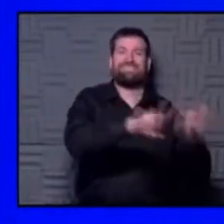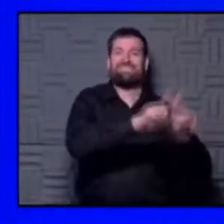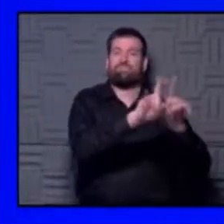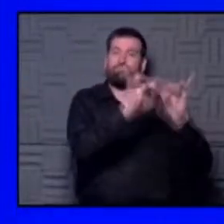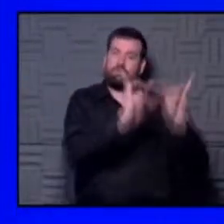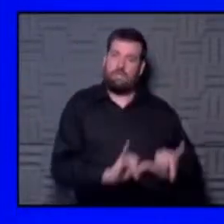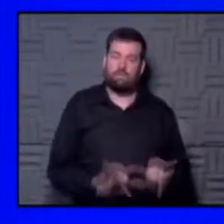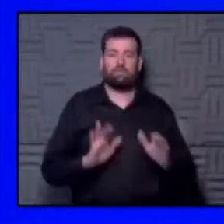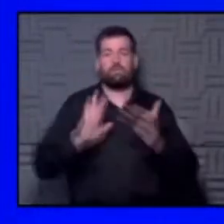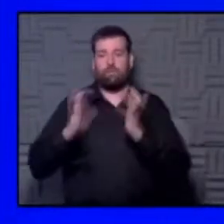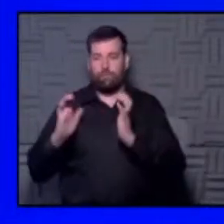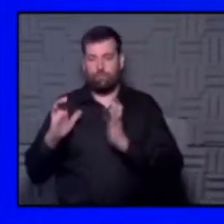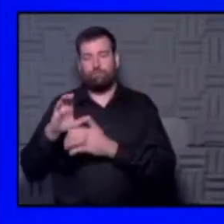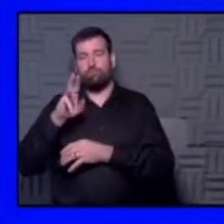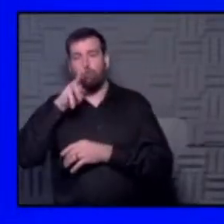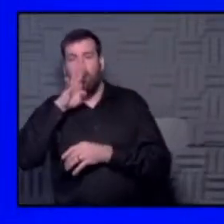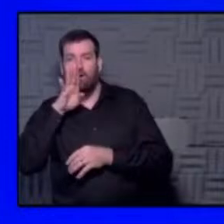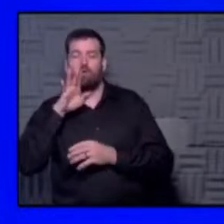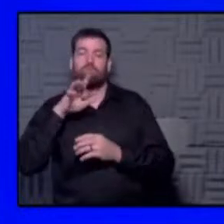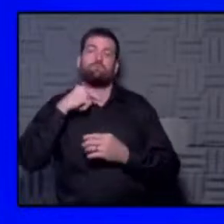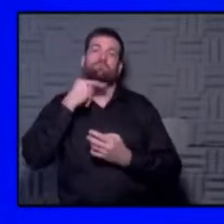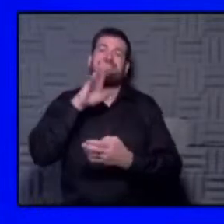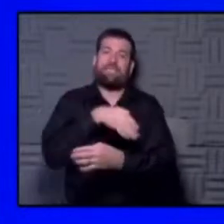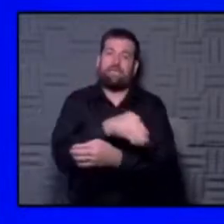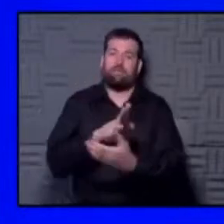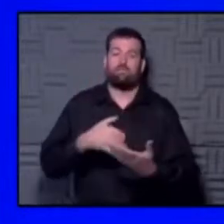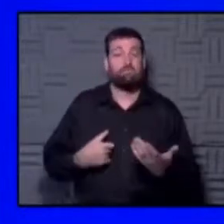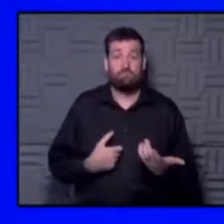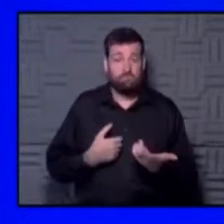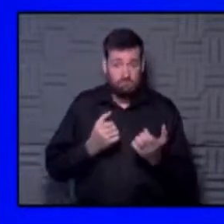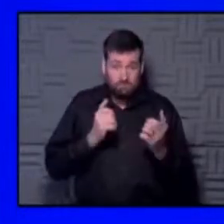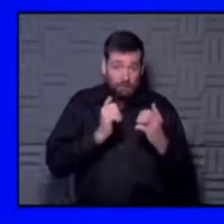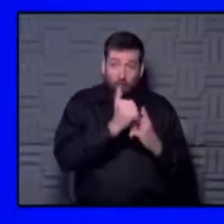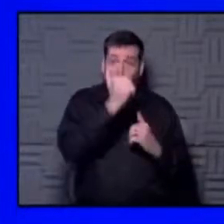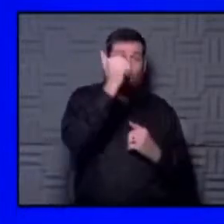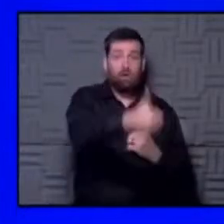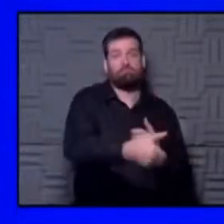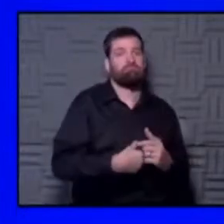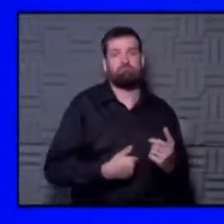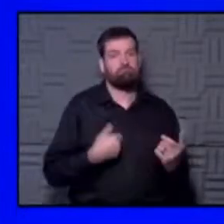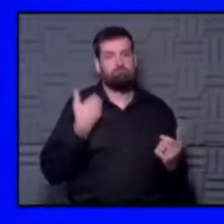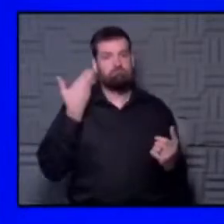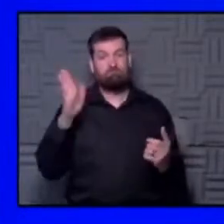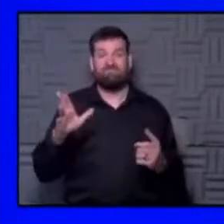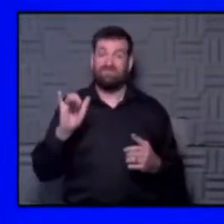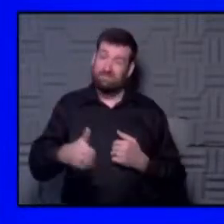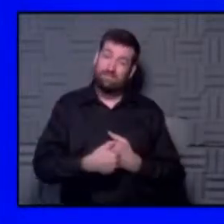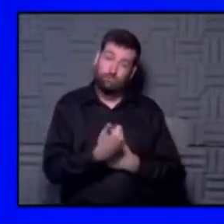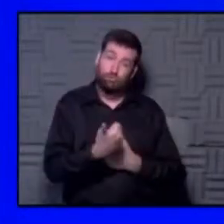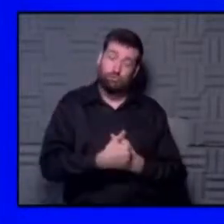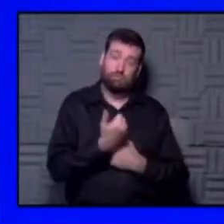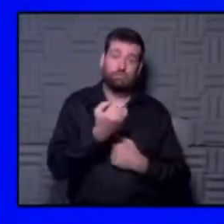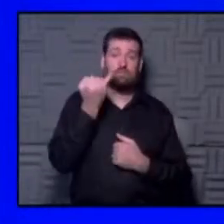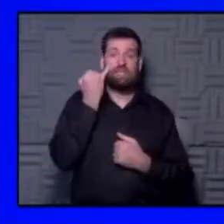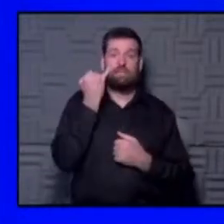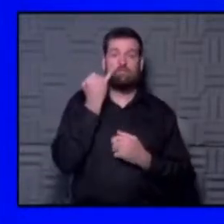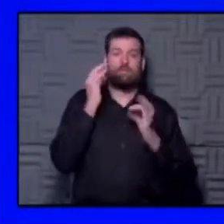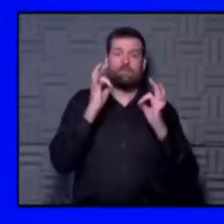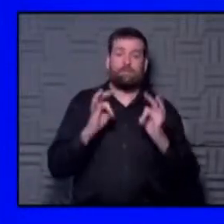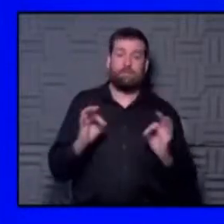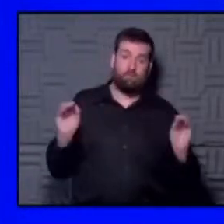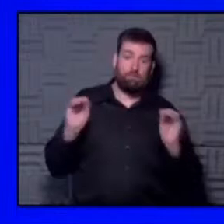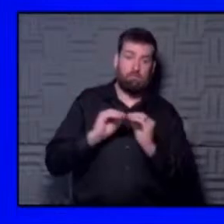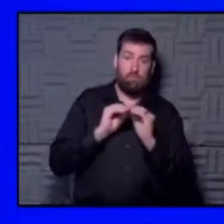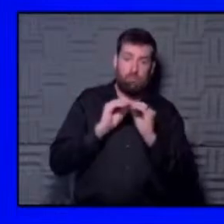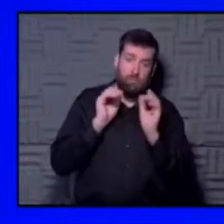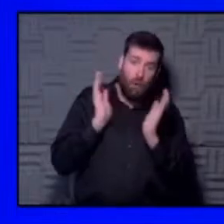to singing or talking. We still don't know exactly how far, so that is a danger there, especially if the particles are smaller. Are they able to